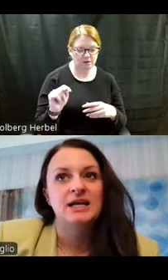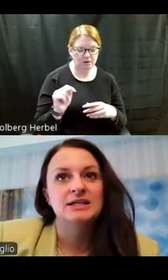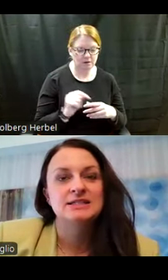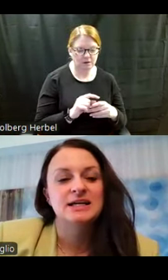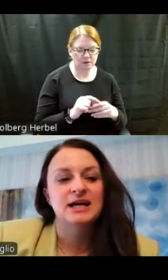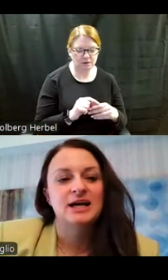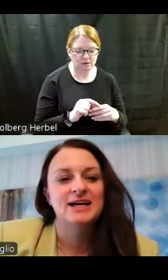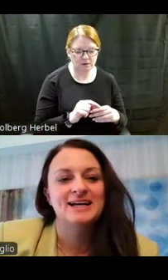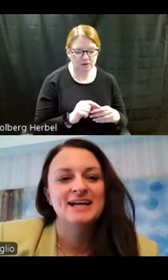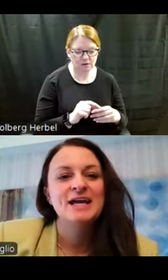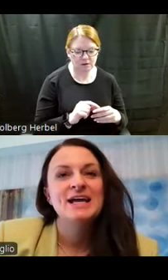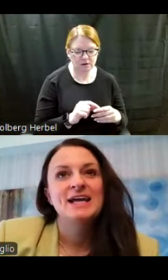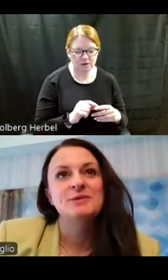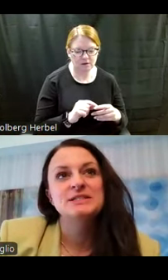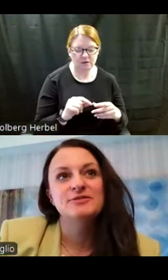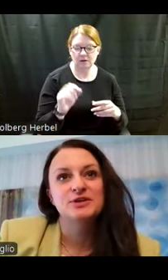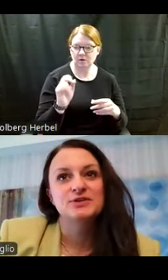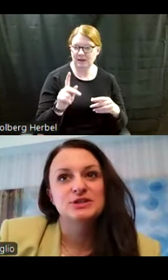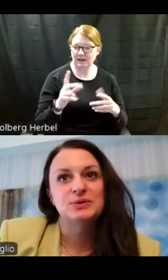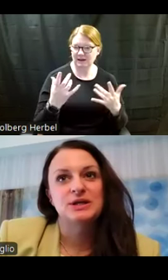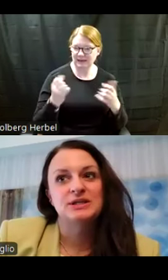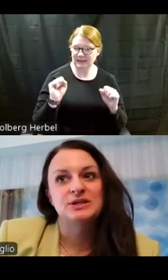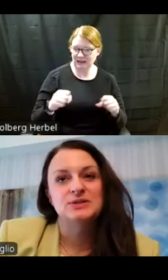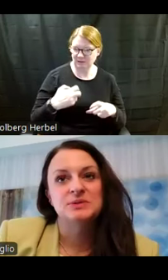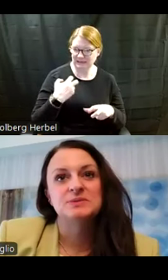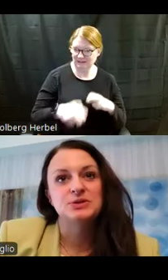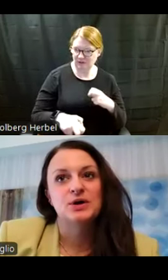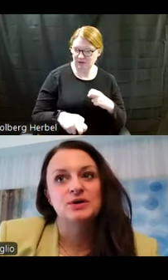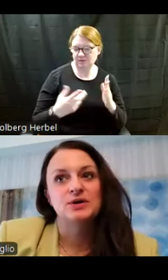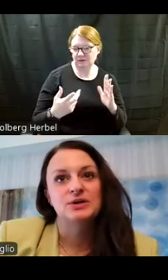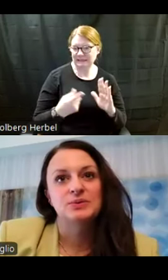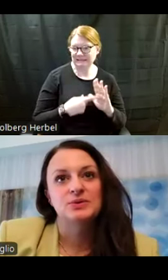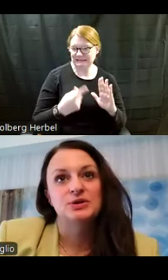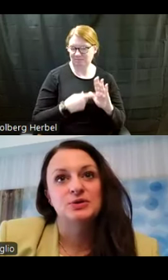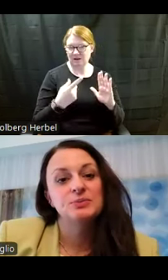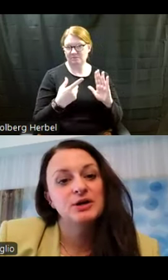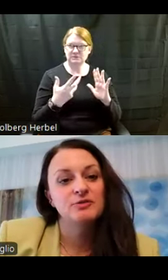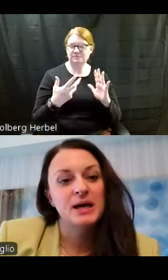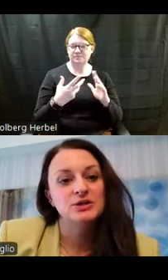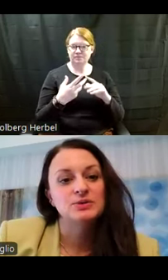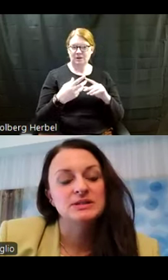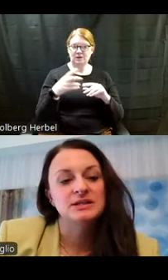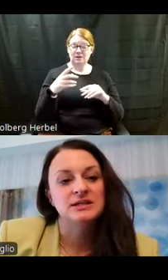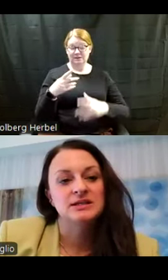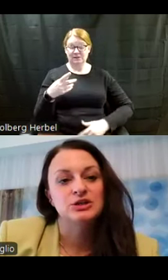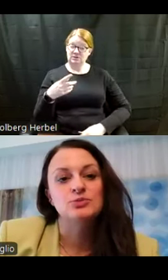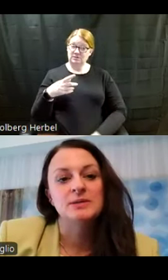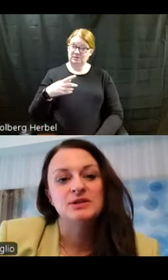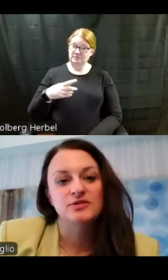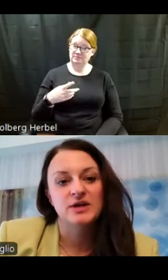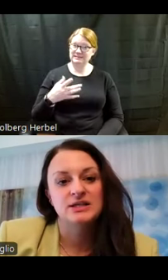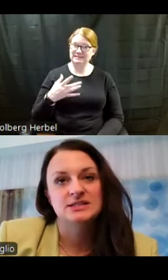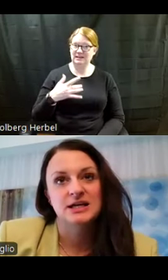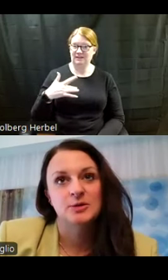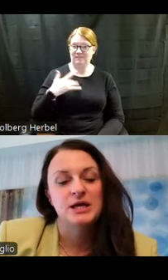It is, it can be difficult to know that, you know, sometimes you're the bearer of bad news, and you may